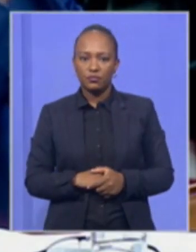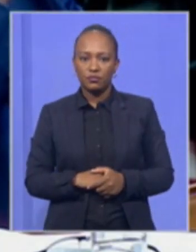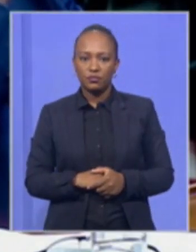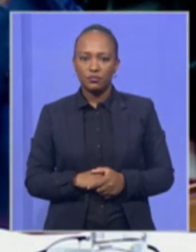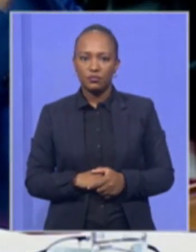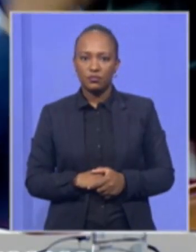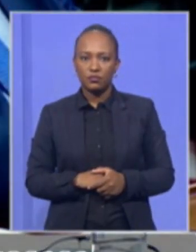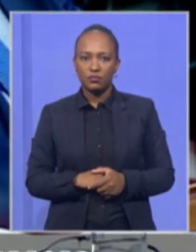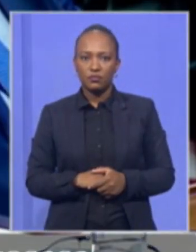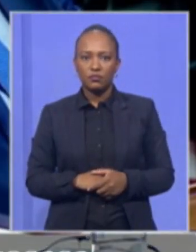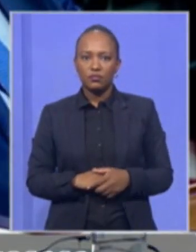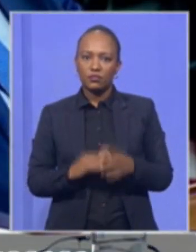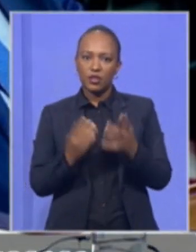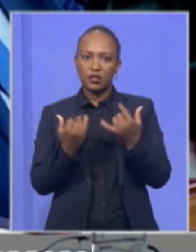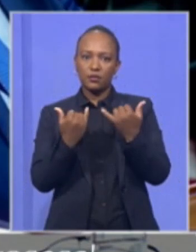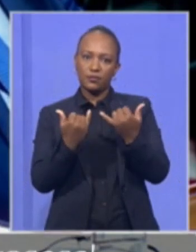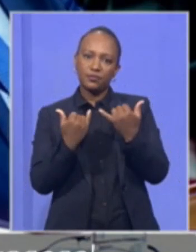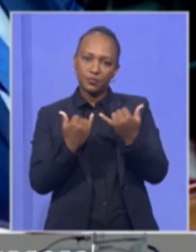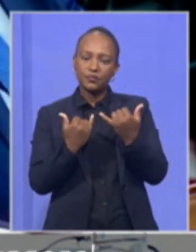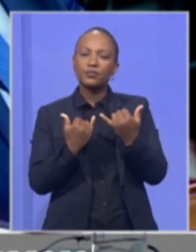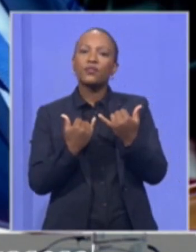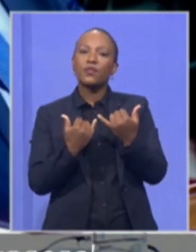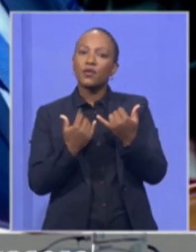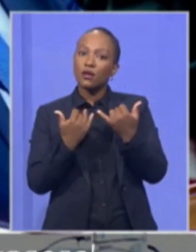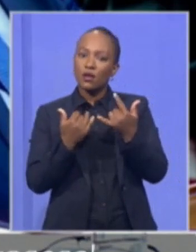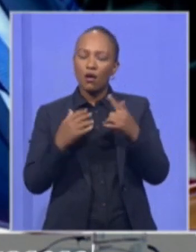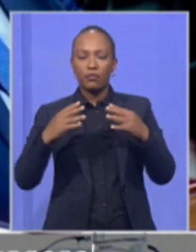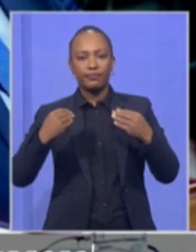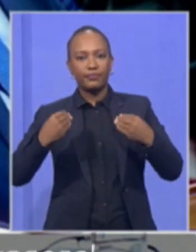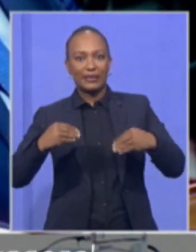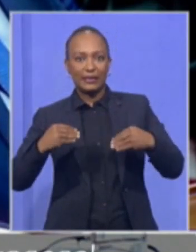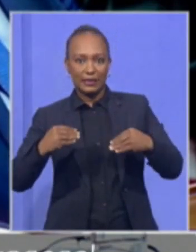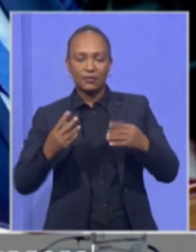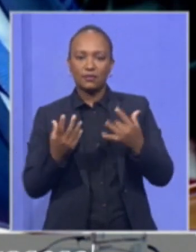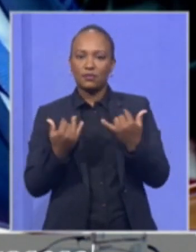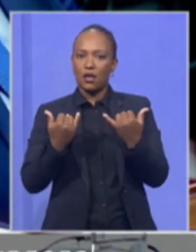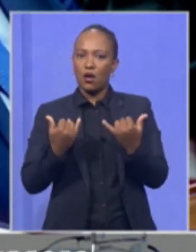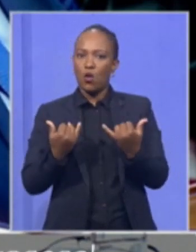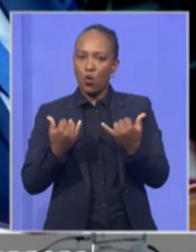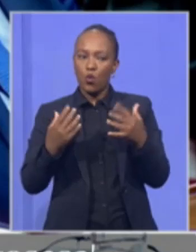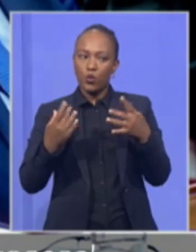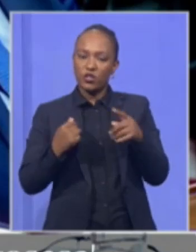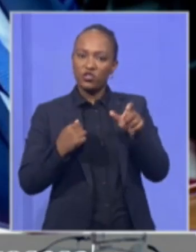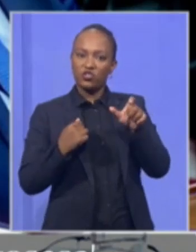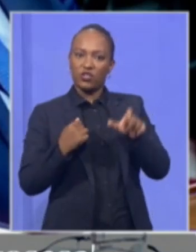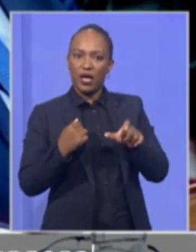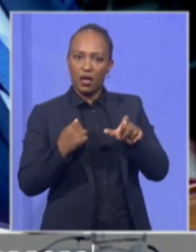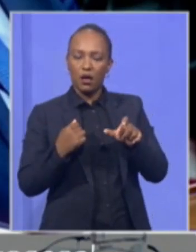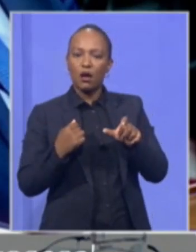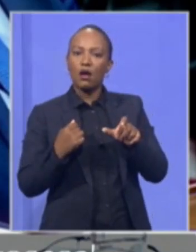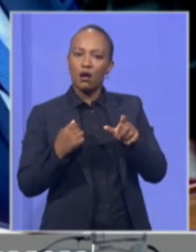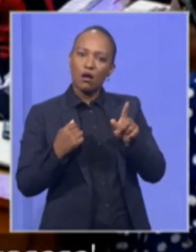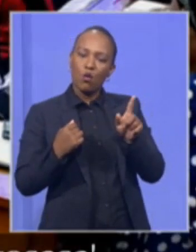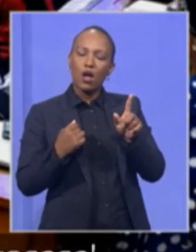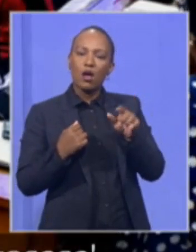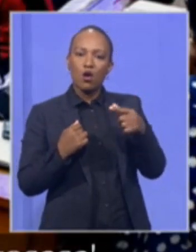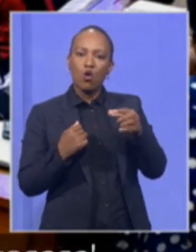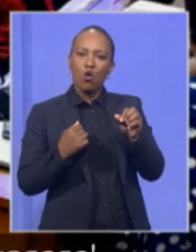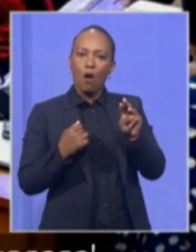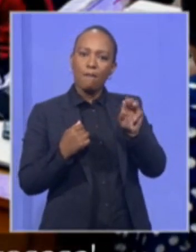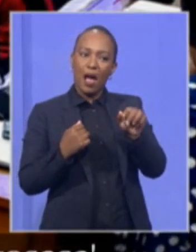What is currently keeping us very busy, Chair, is the repatriation of our remains from Goma.